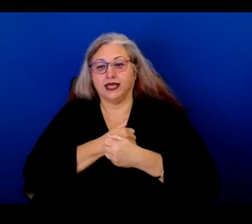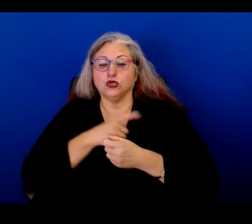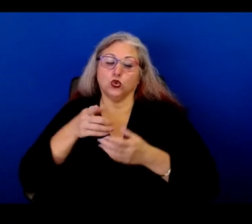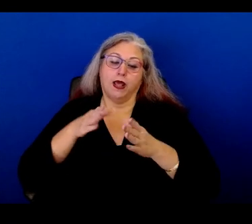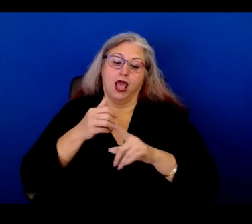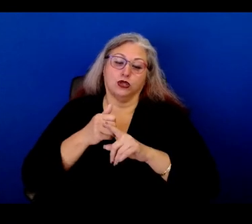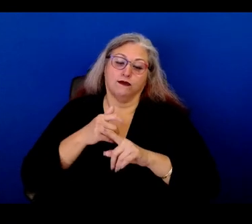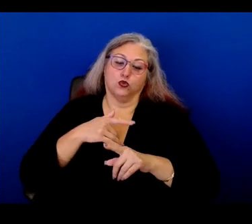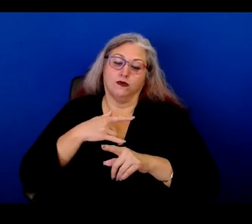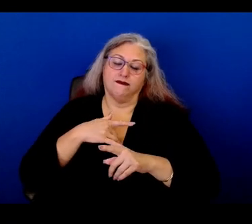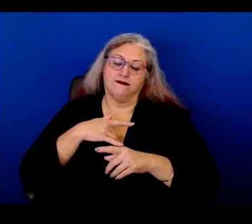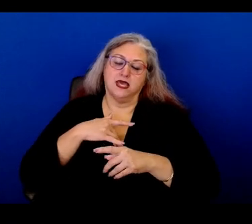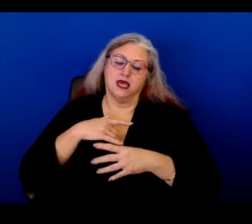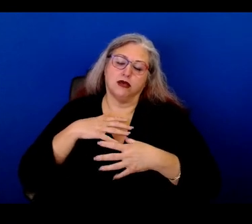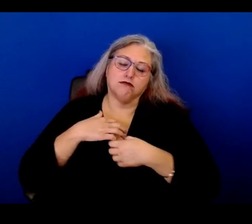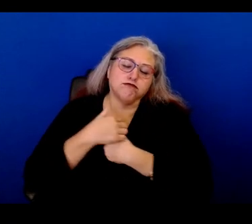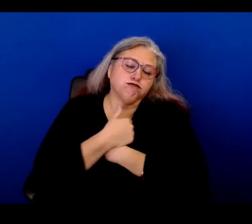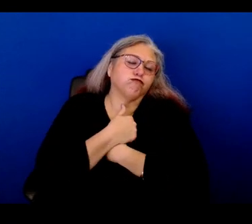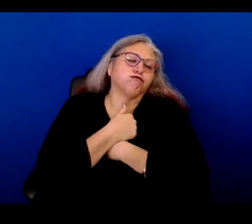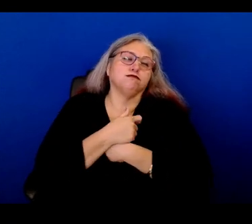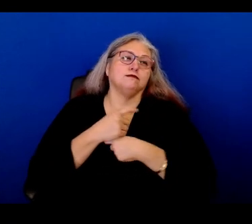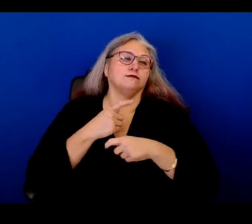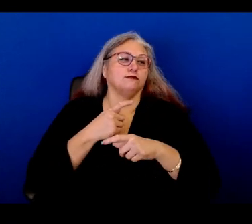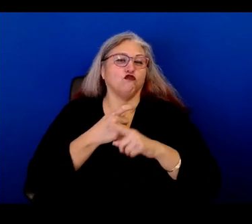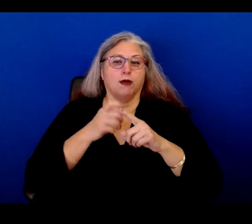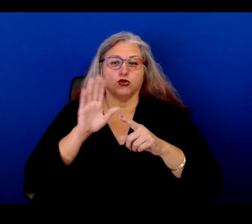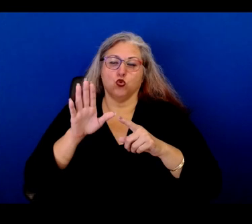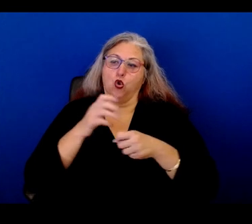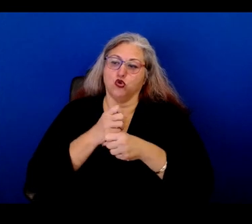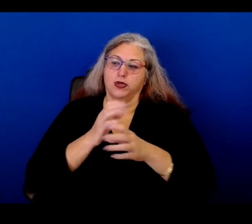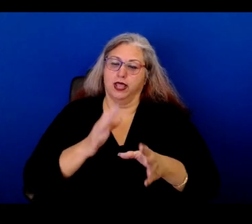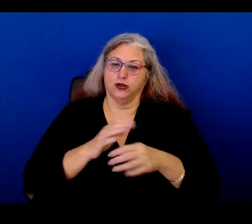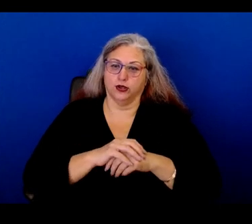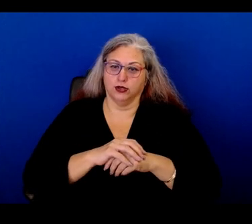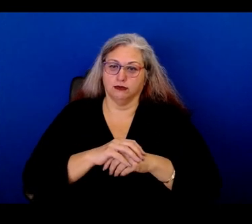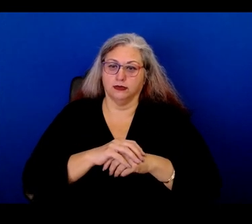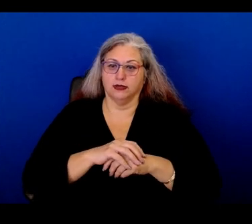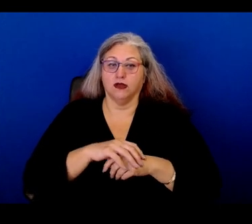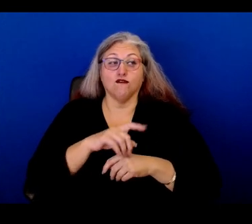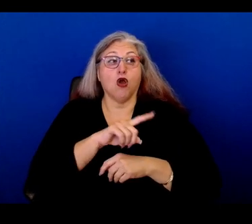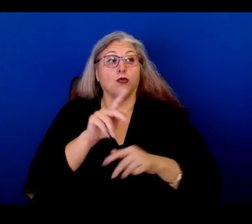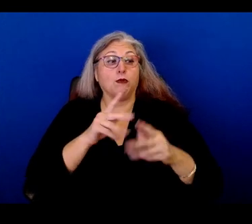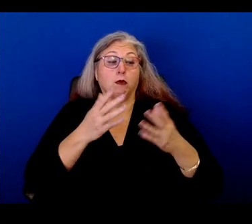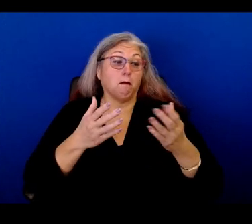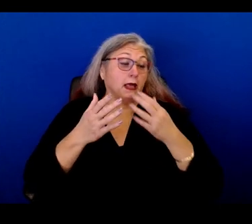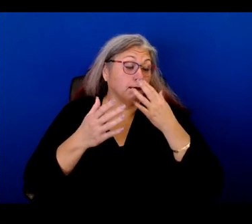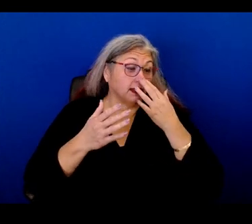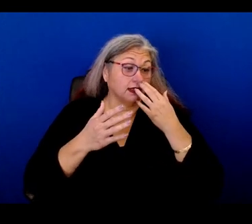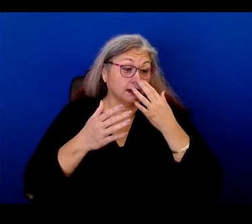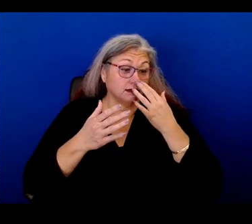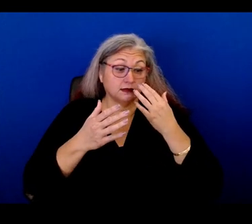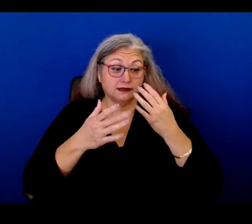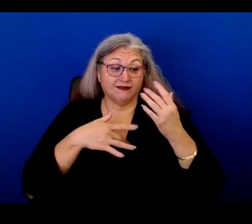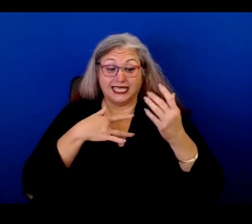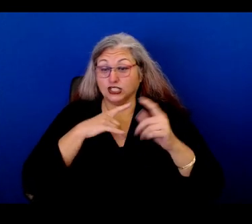to feel yourself embraced by your creator. And, you know, for other people that may